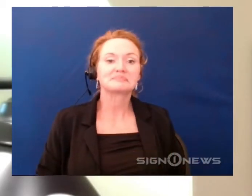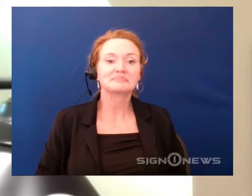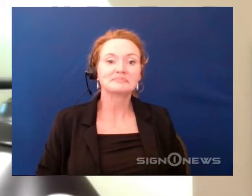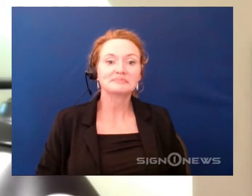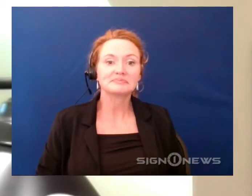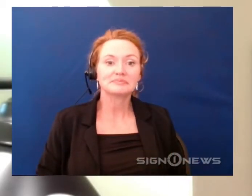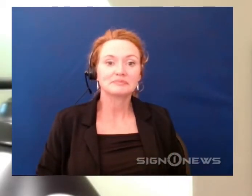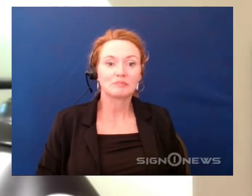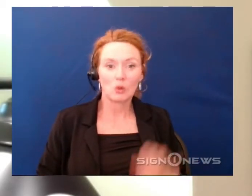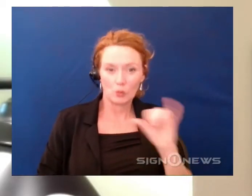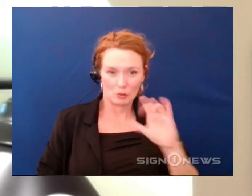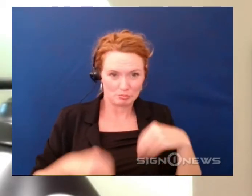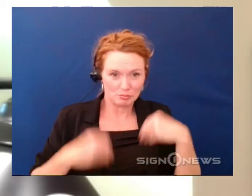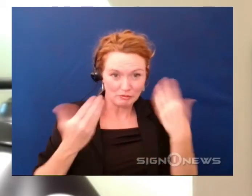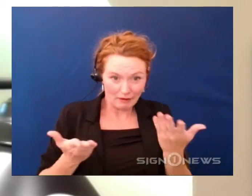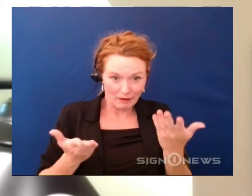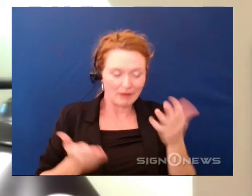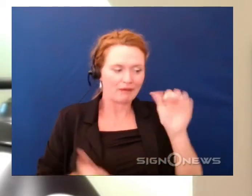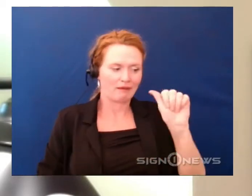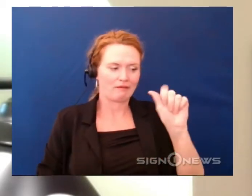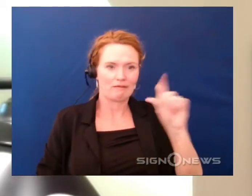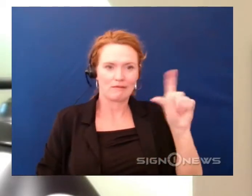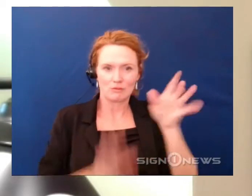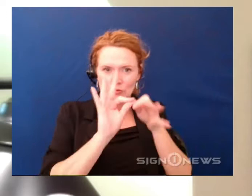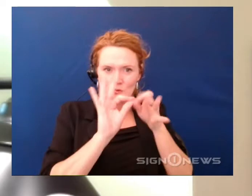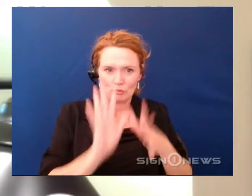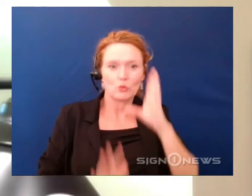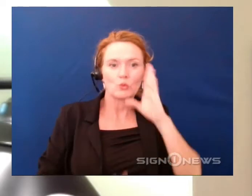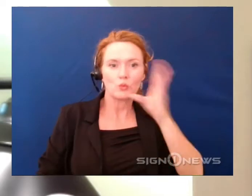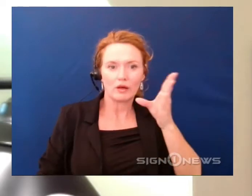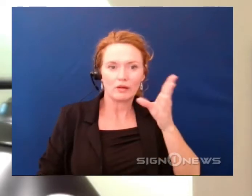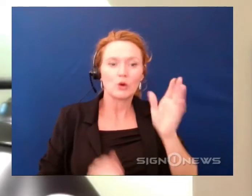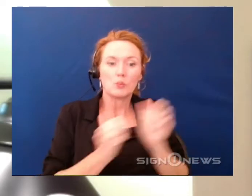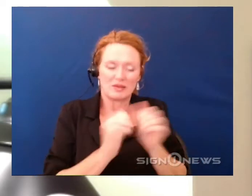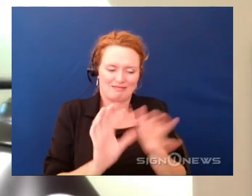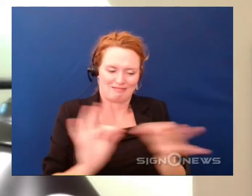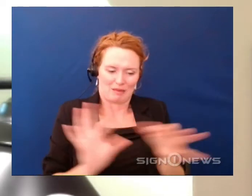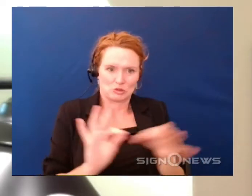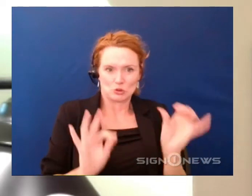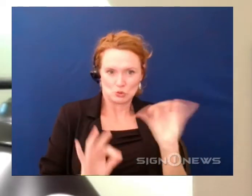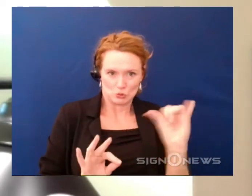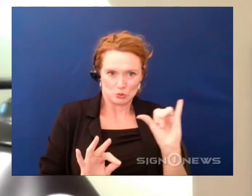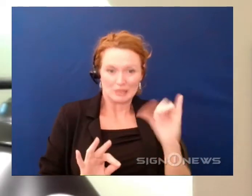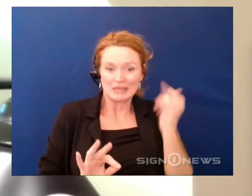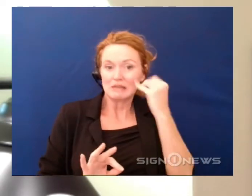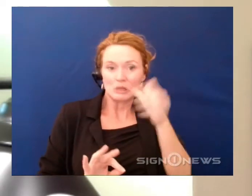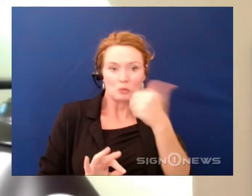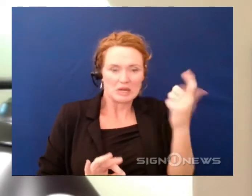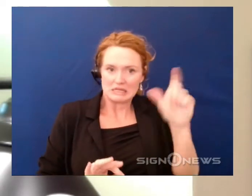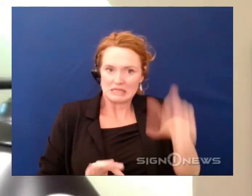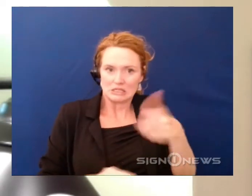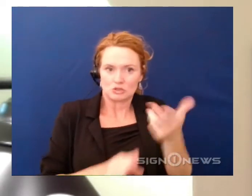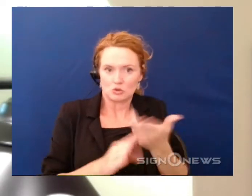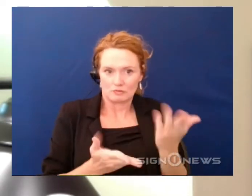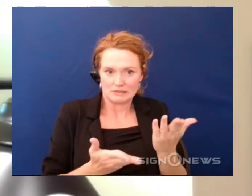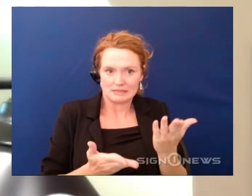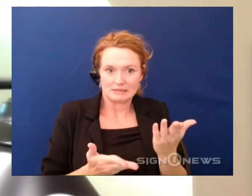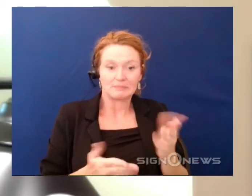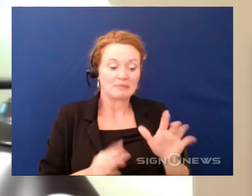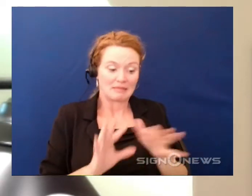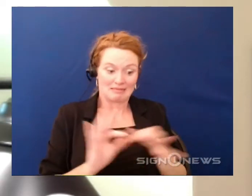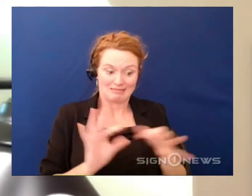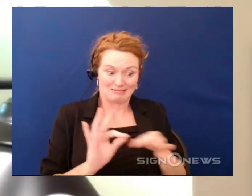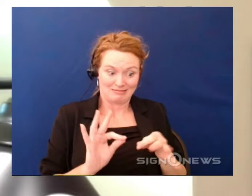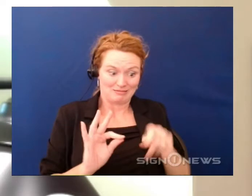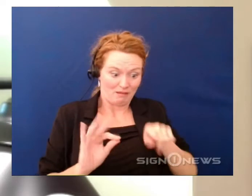We're also providing ASL interpretation and live captioning for anyone who can benefit. If the live captioning does not